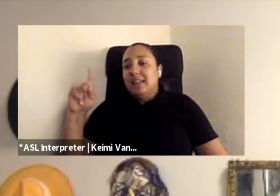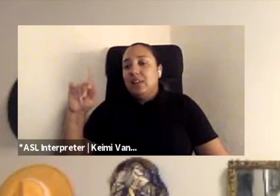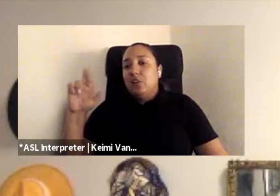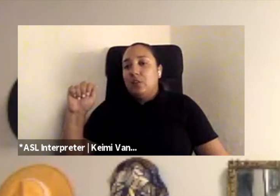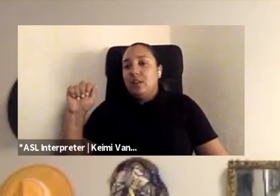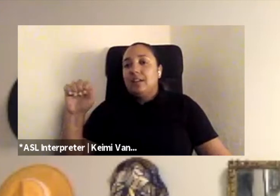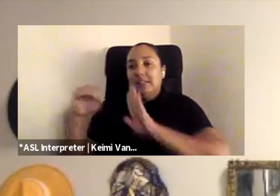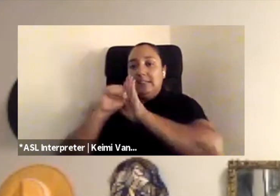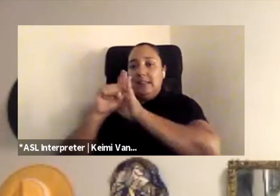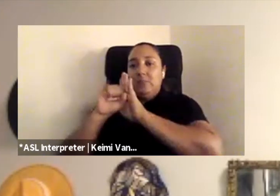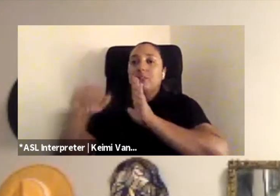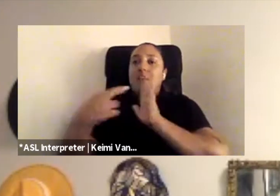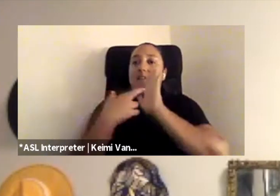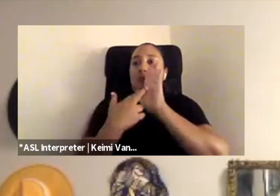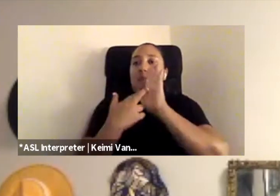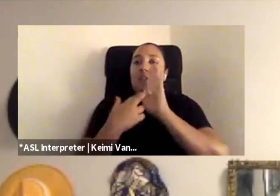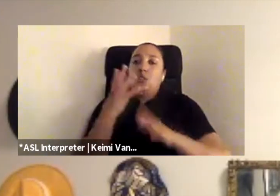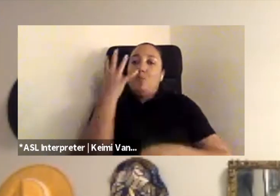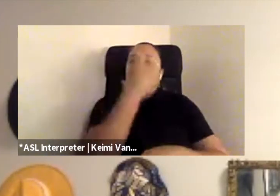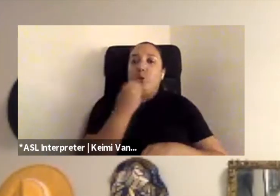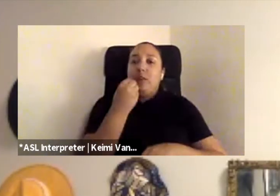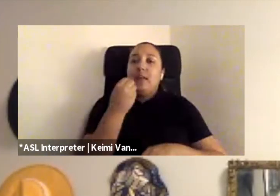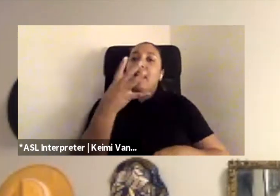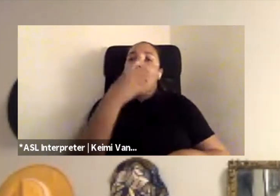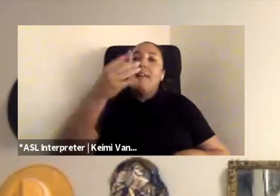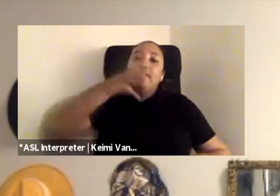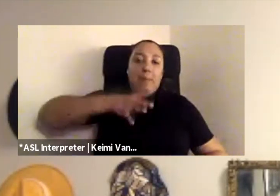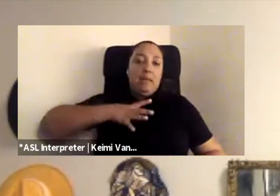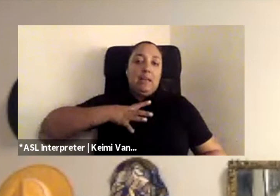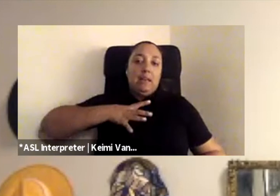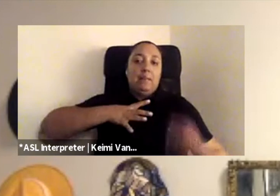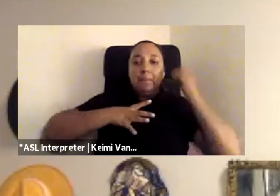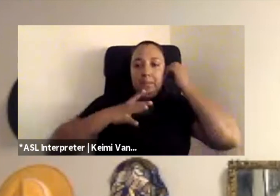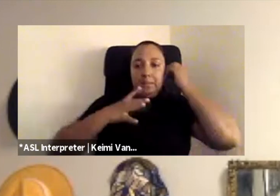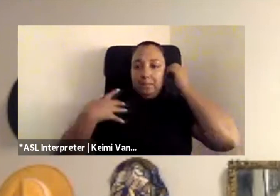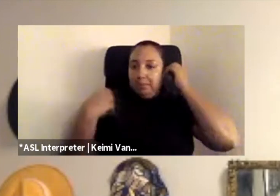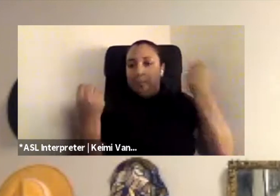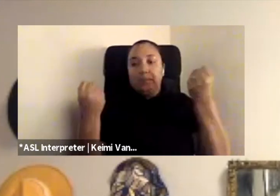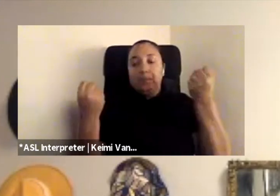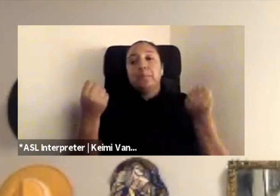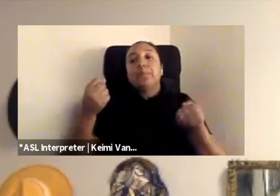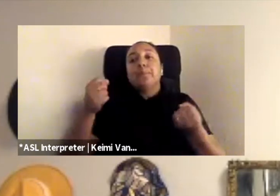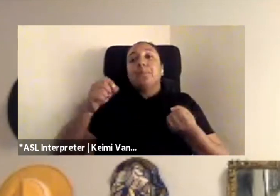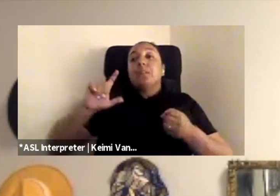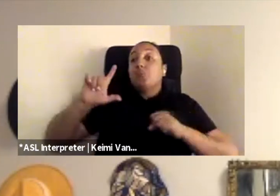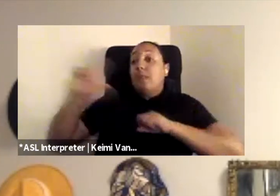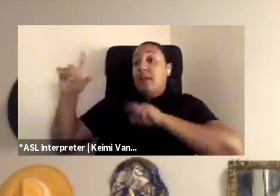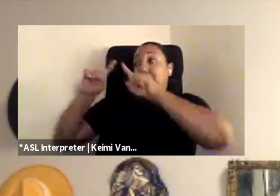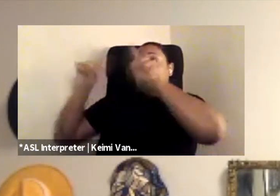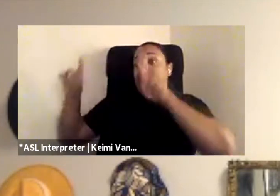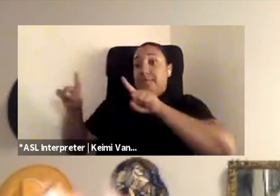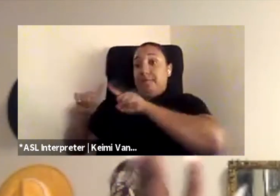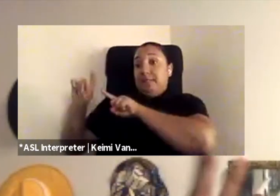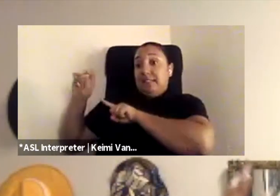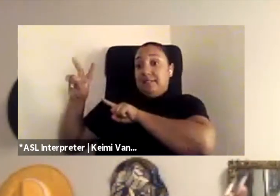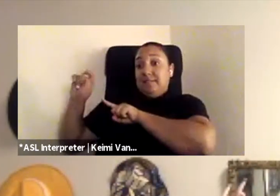of beauty and femininity. And in the background to my left, there is a TV mounted on the wall. There